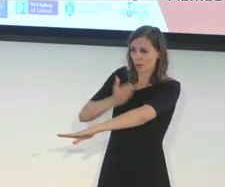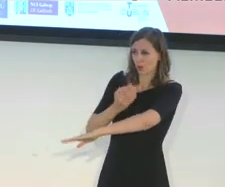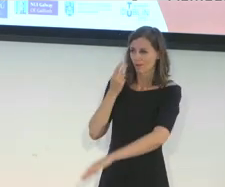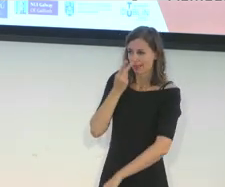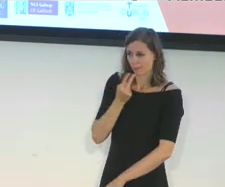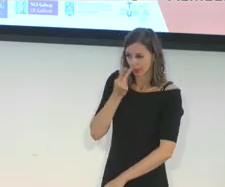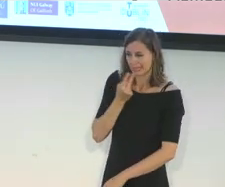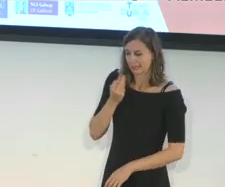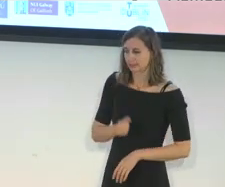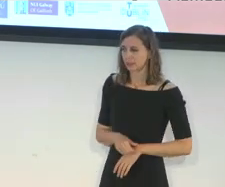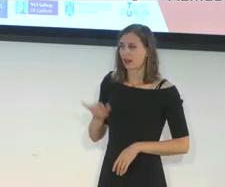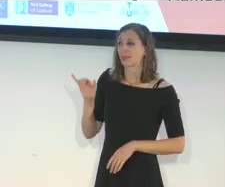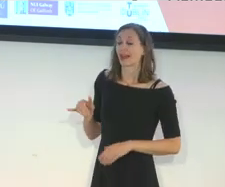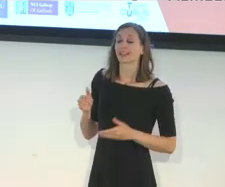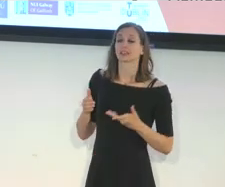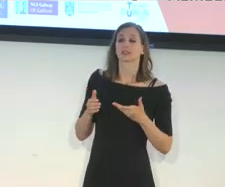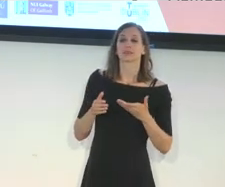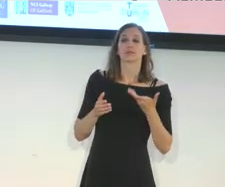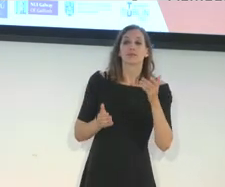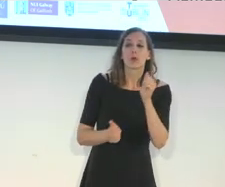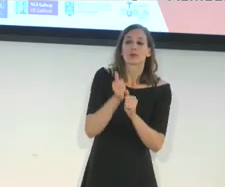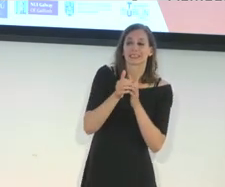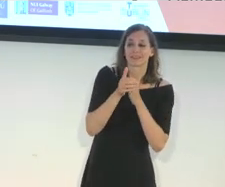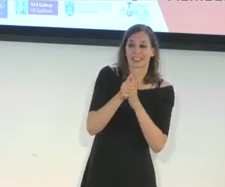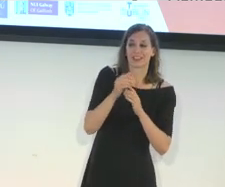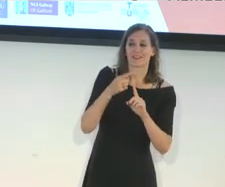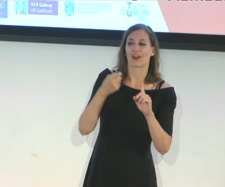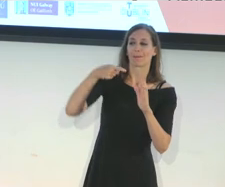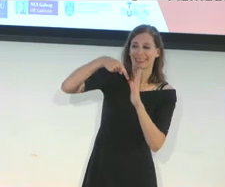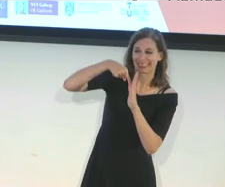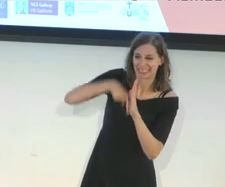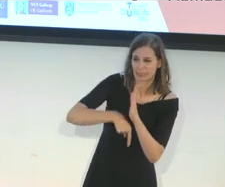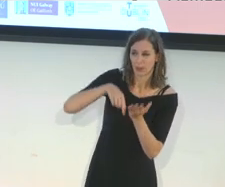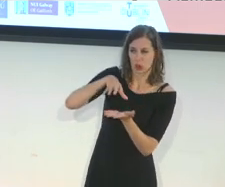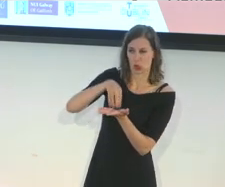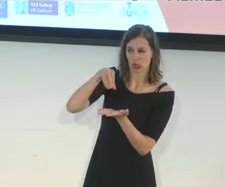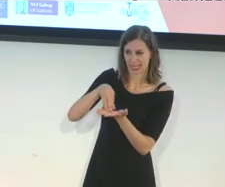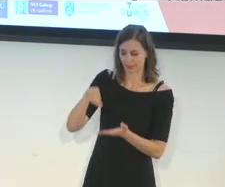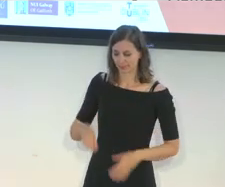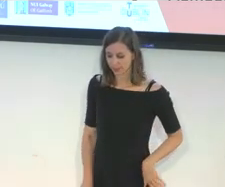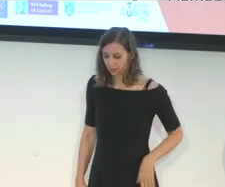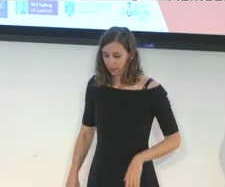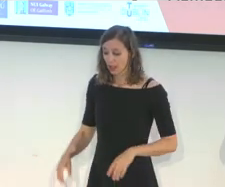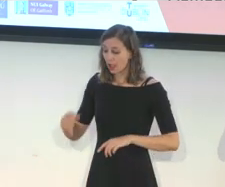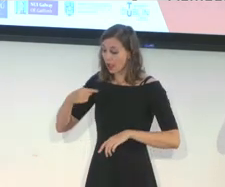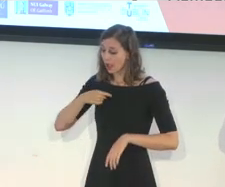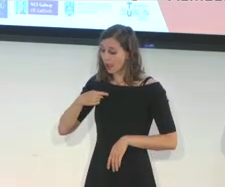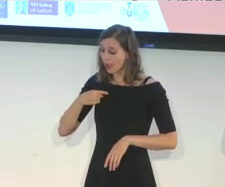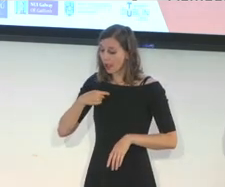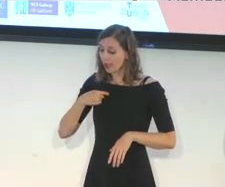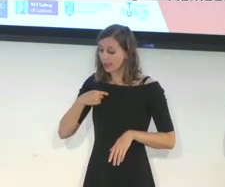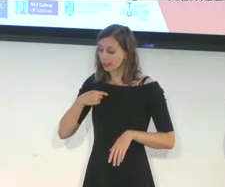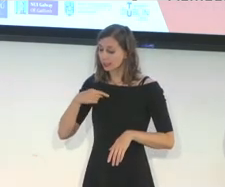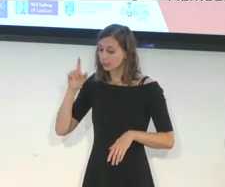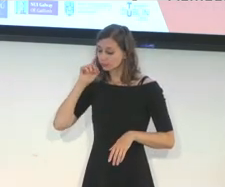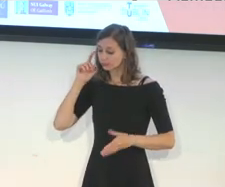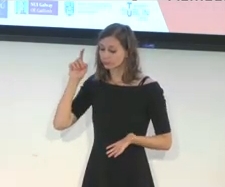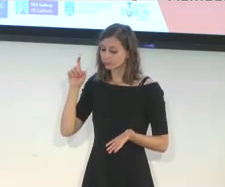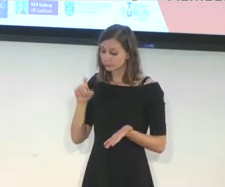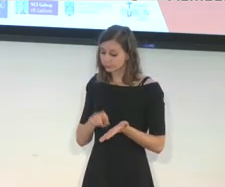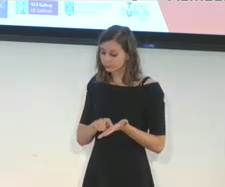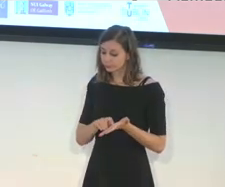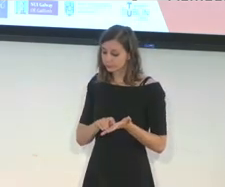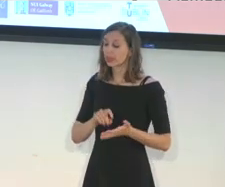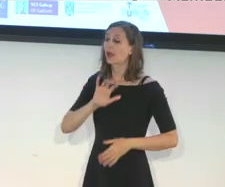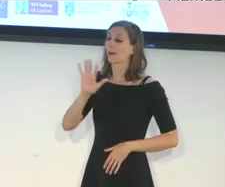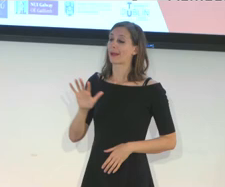mainly facilitated by deep learning. Now, I came up I came across about 13 different research